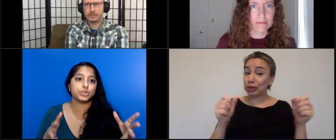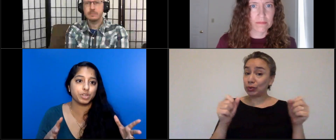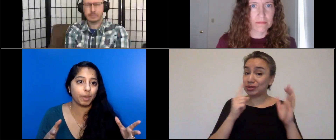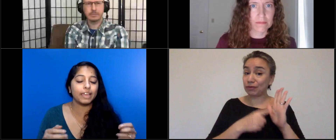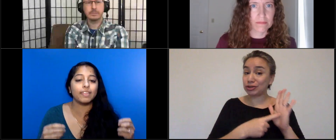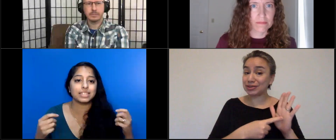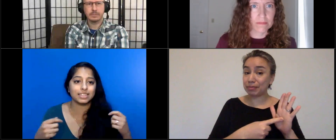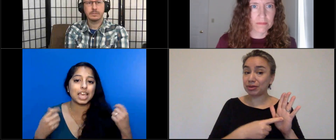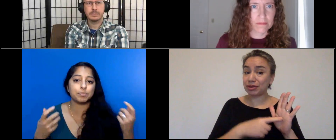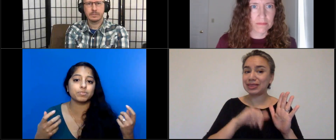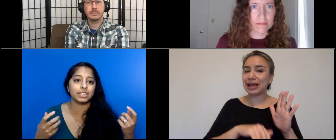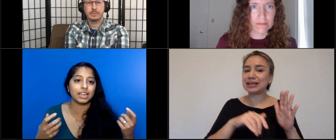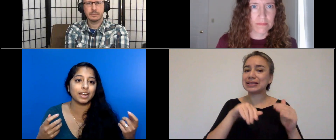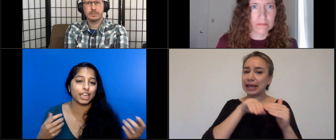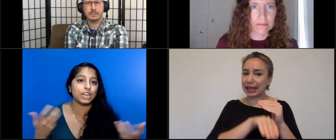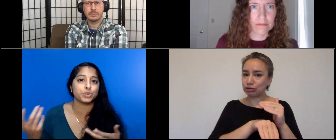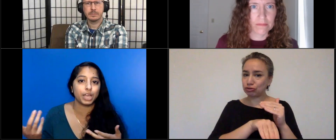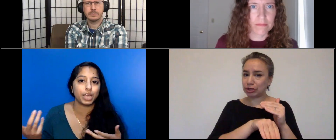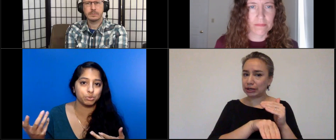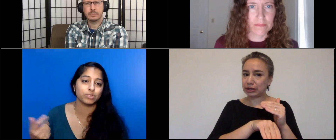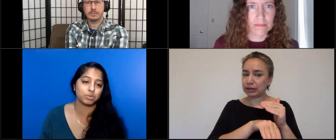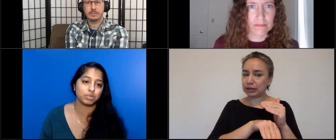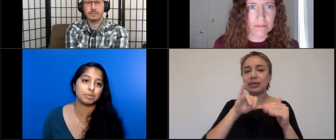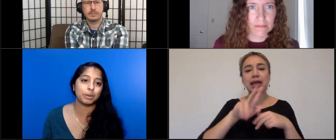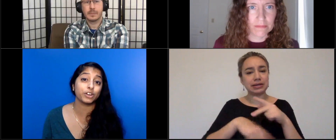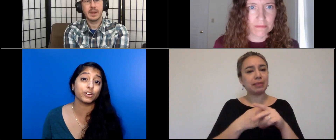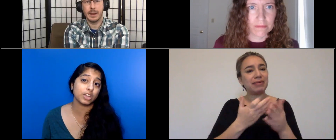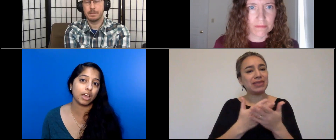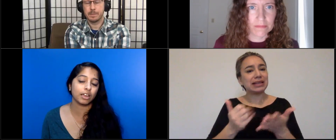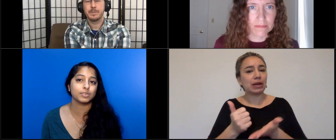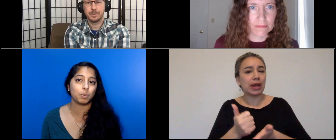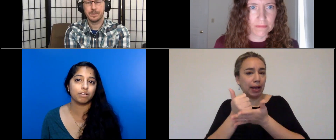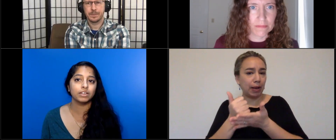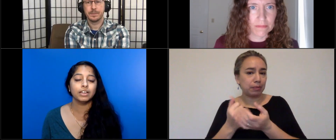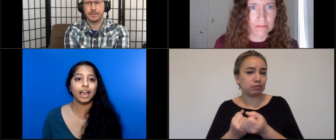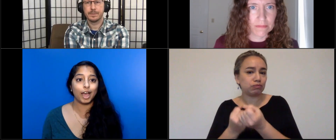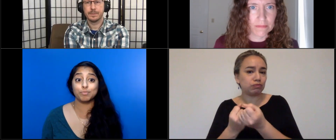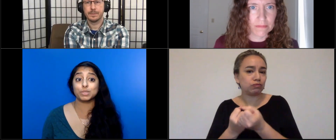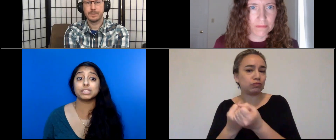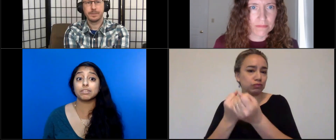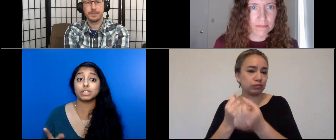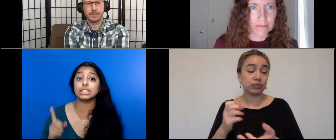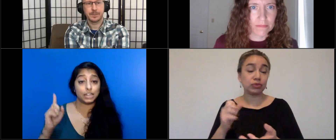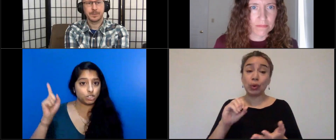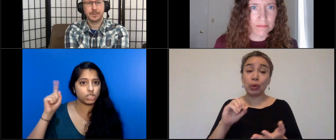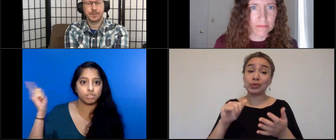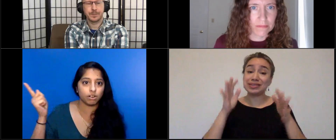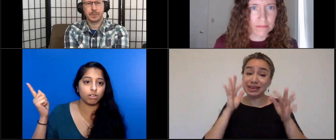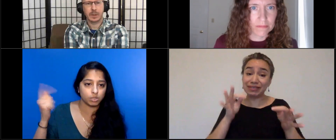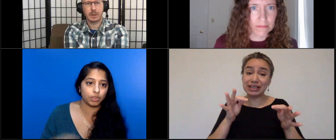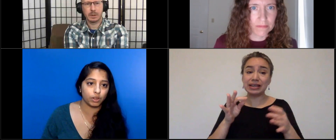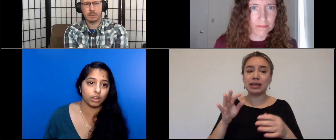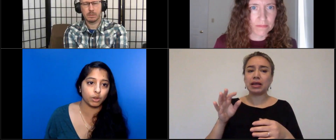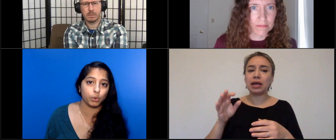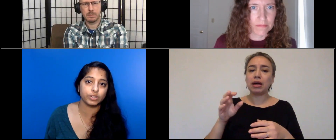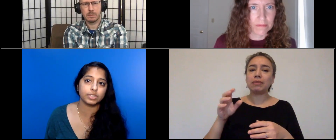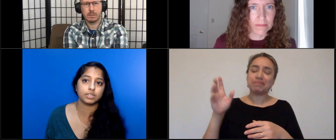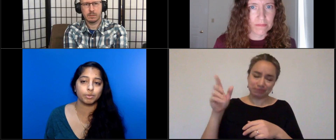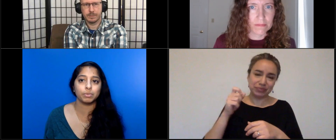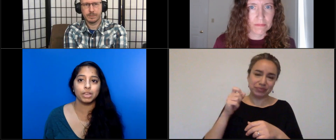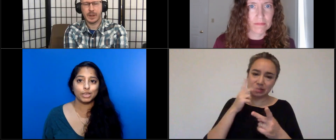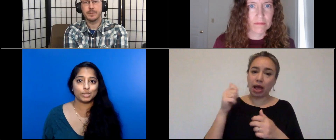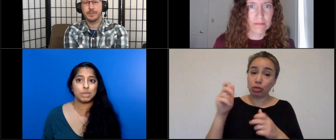like an entryway, and that's like the type of thing that Kendra Calhoun also talked about in her talk. So it's definitely, and they're also on the